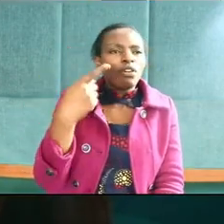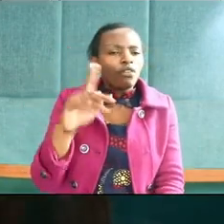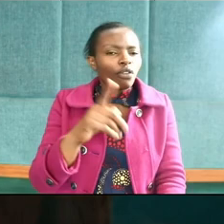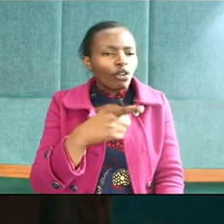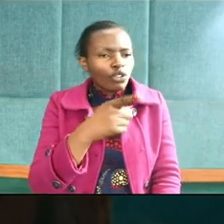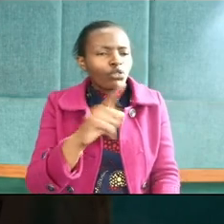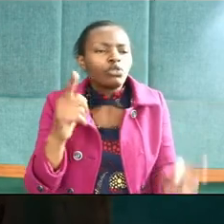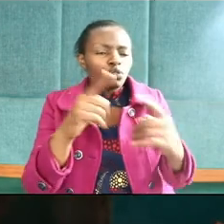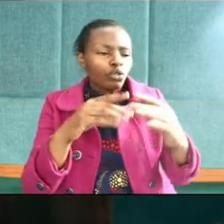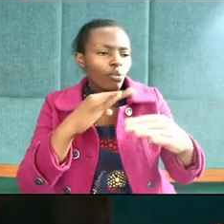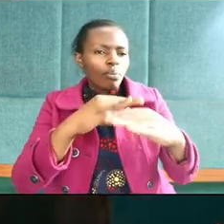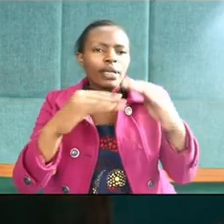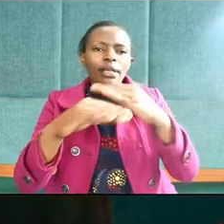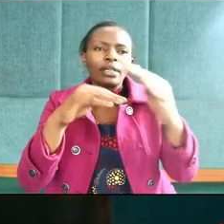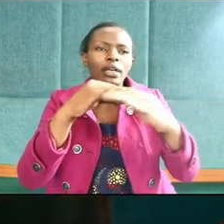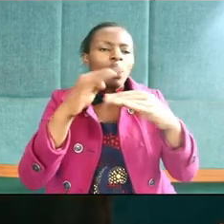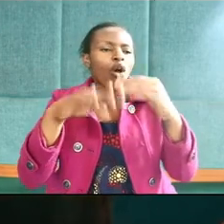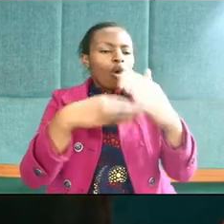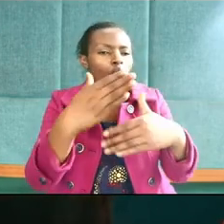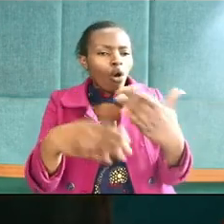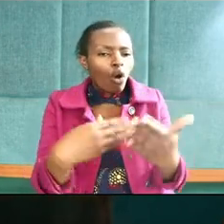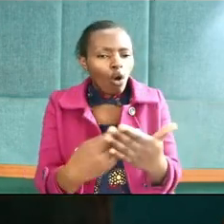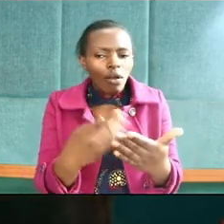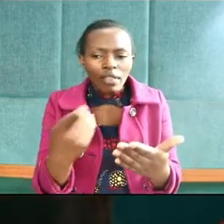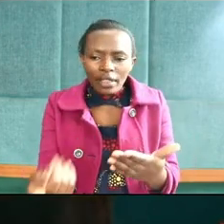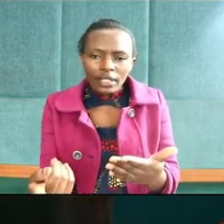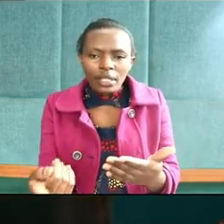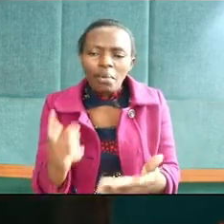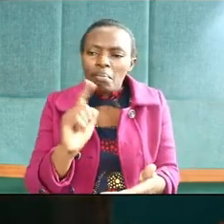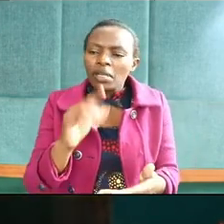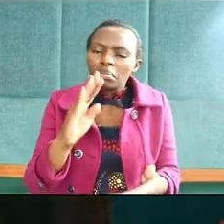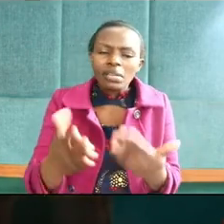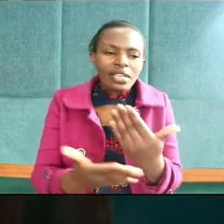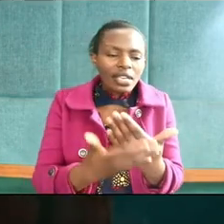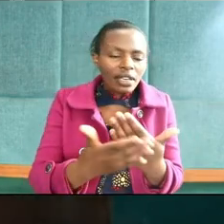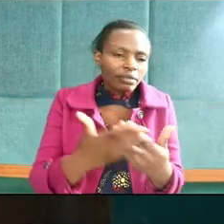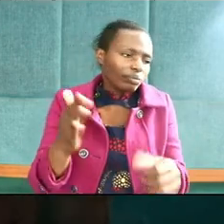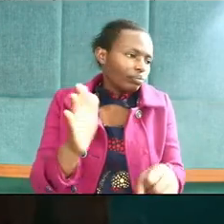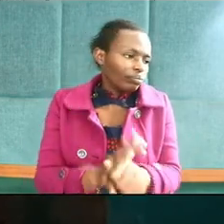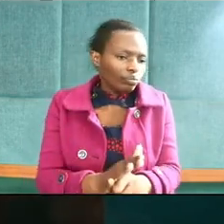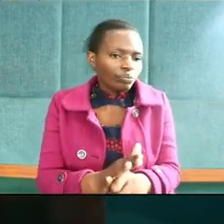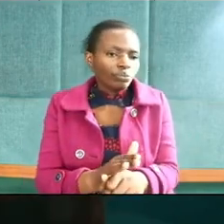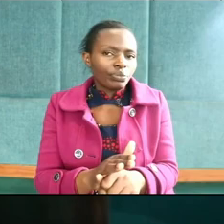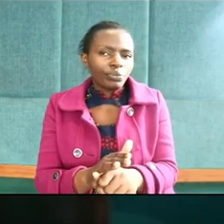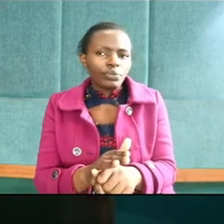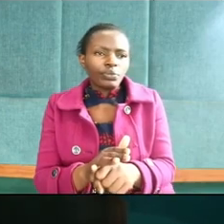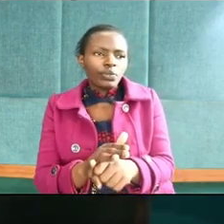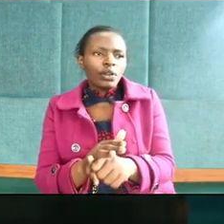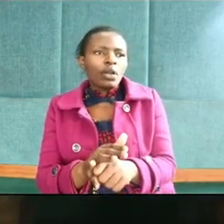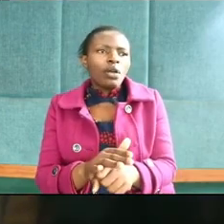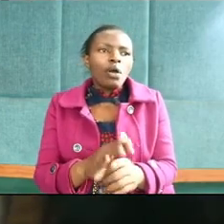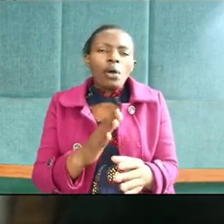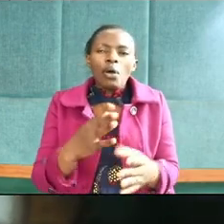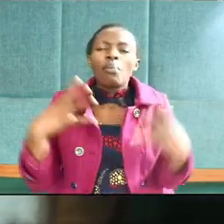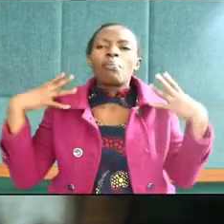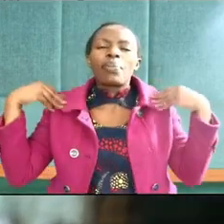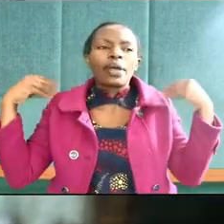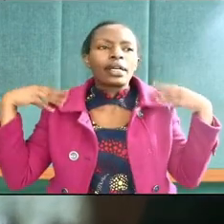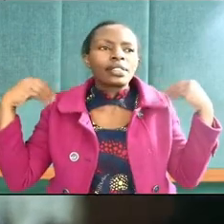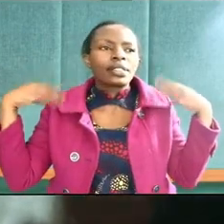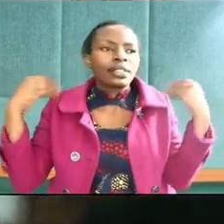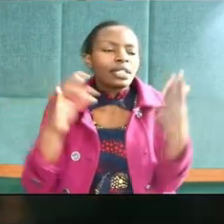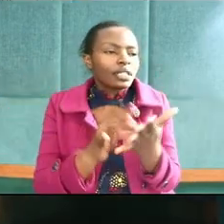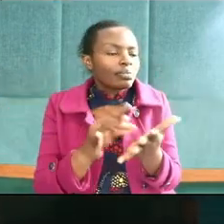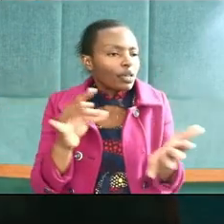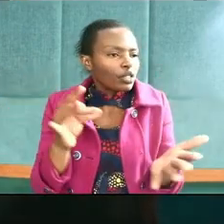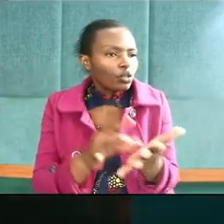this, be careful with your words. Refine your mannerisms. Practice